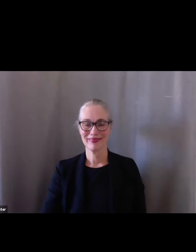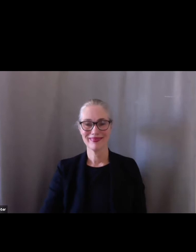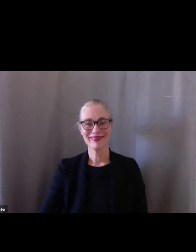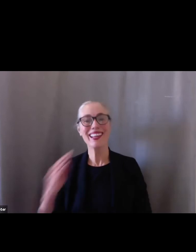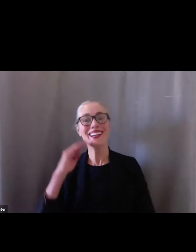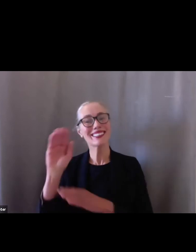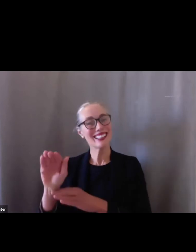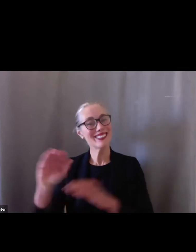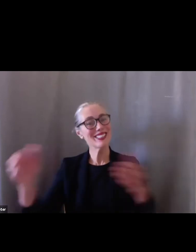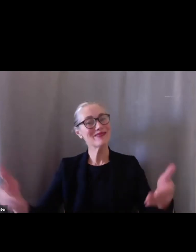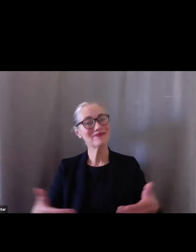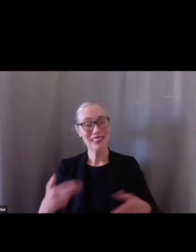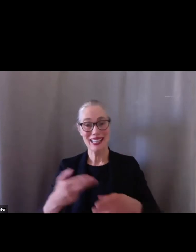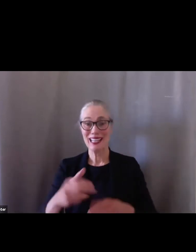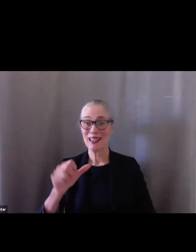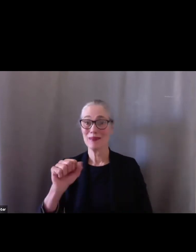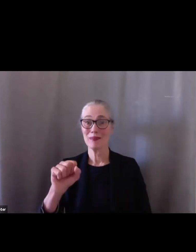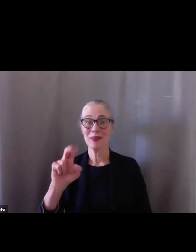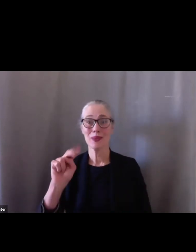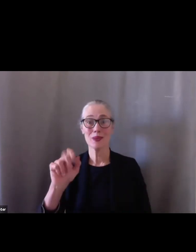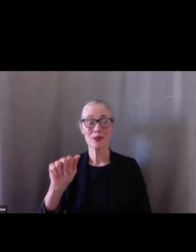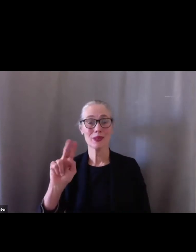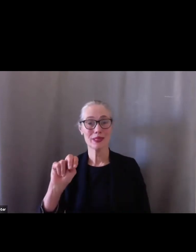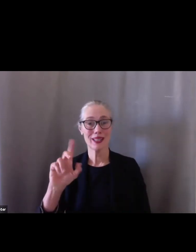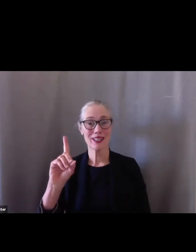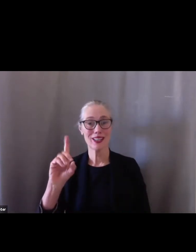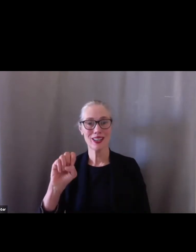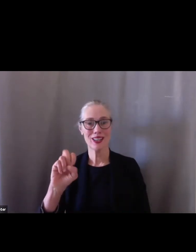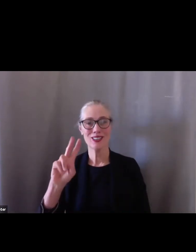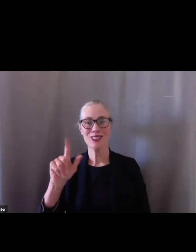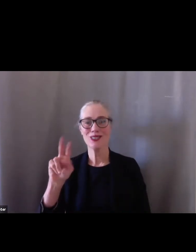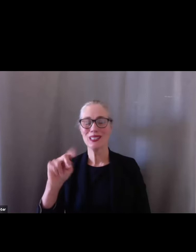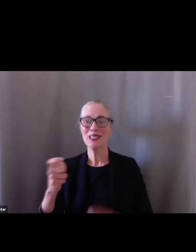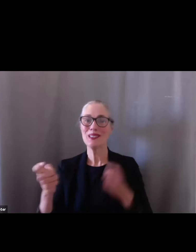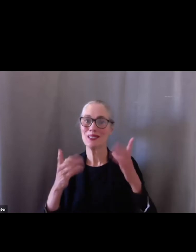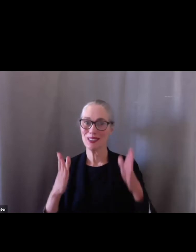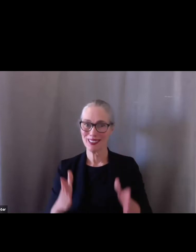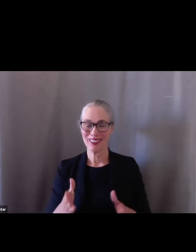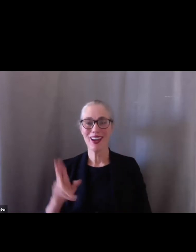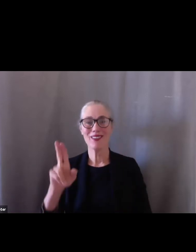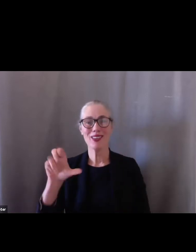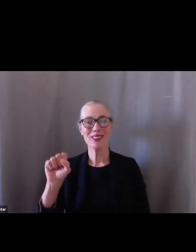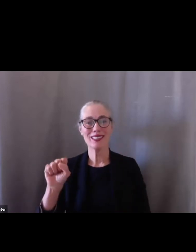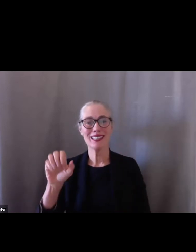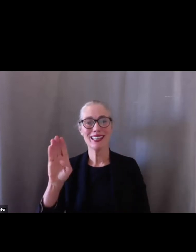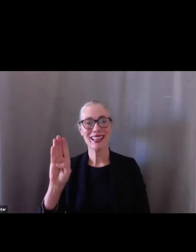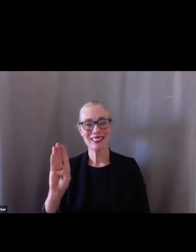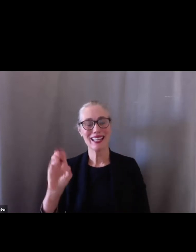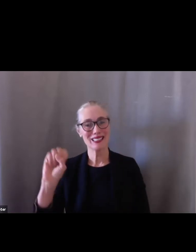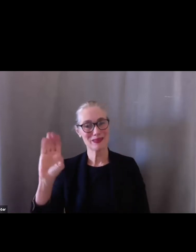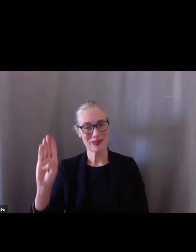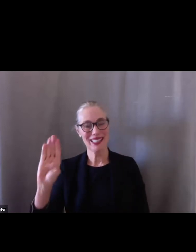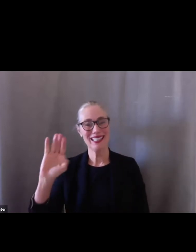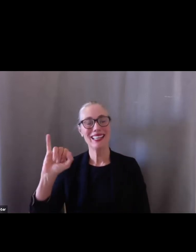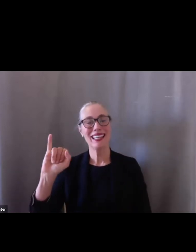Good evening. My name is Susan Derwin, and I am the director of UCSB's Interdisciplinary Humanities Understanding of the challenges